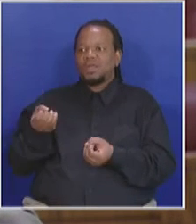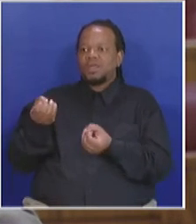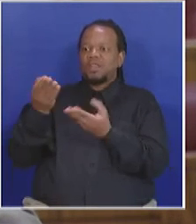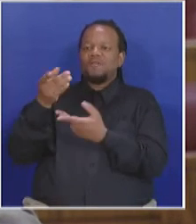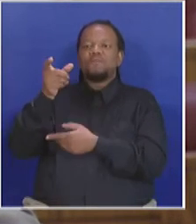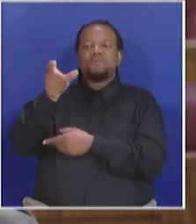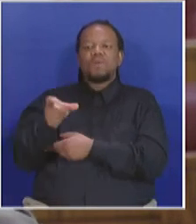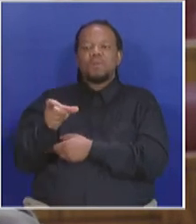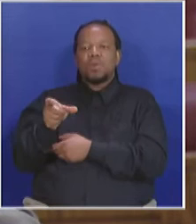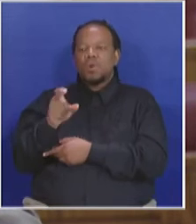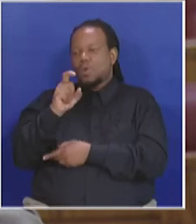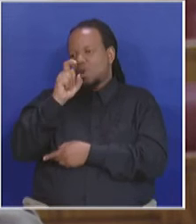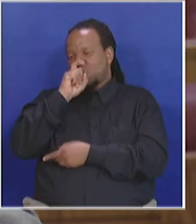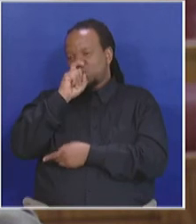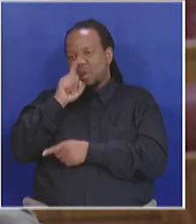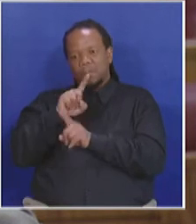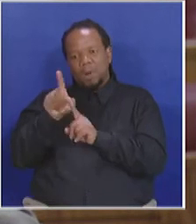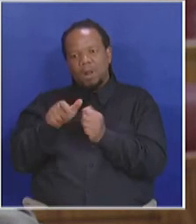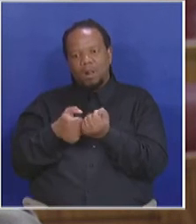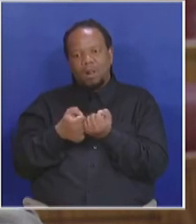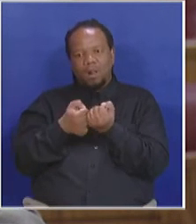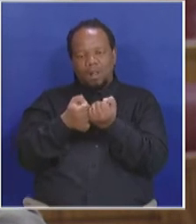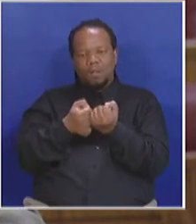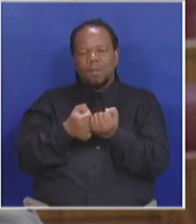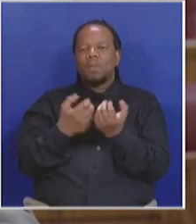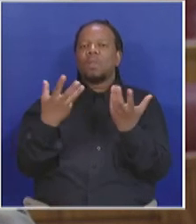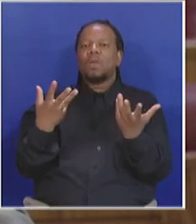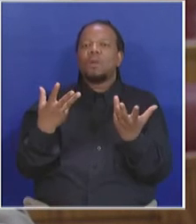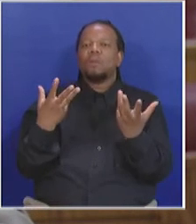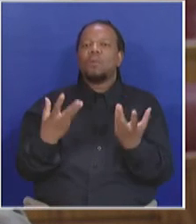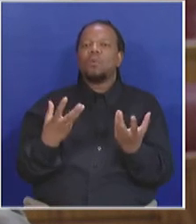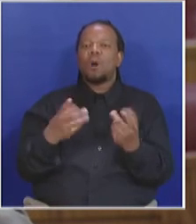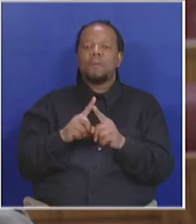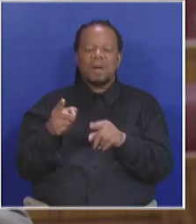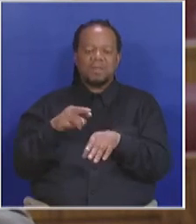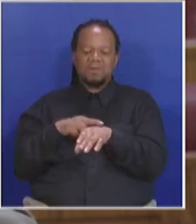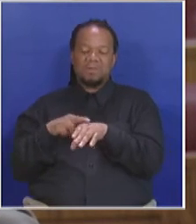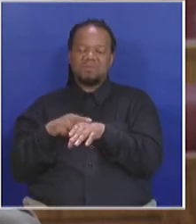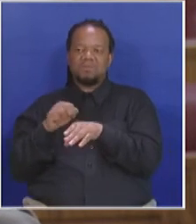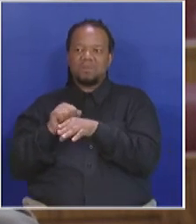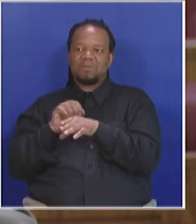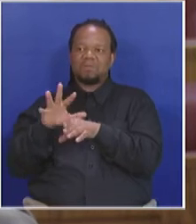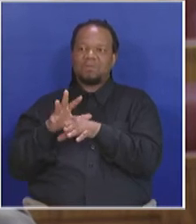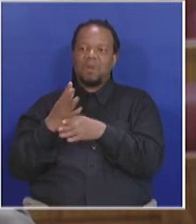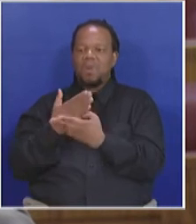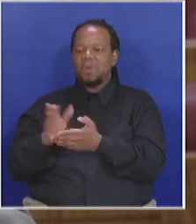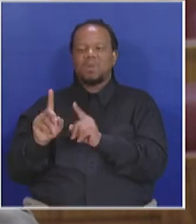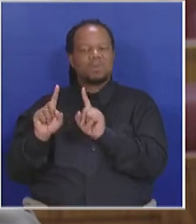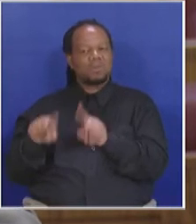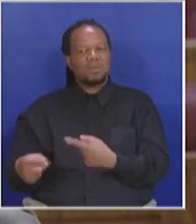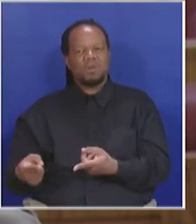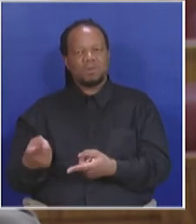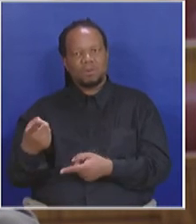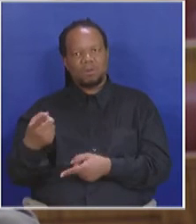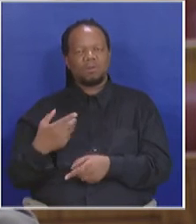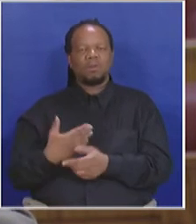but not the poor, and cannot eradicate racist practices. Therefore, welcome them